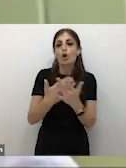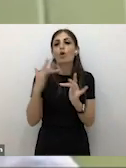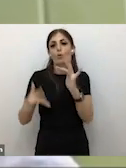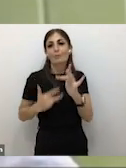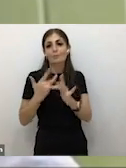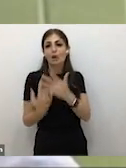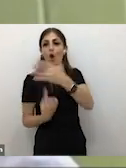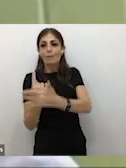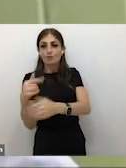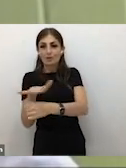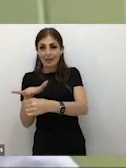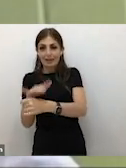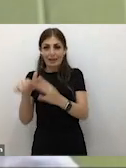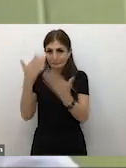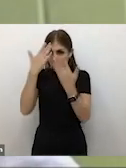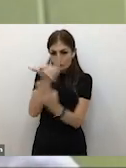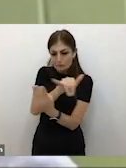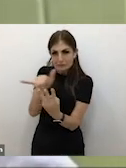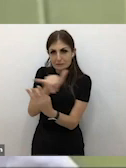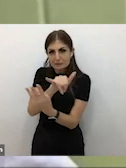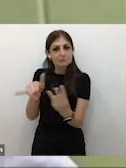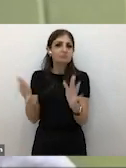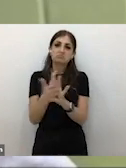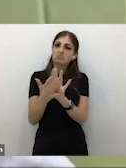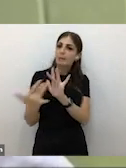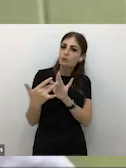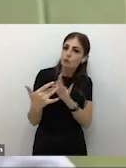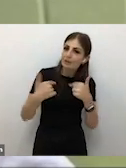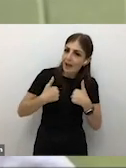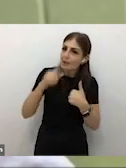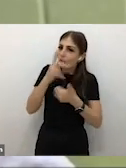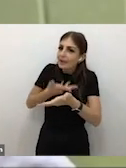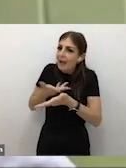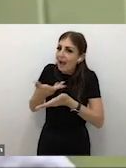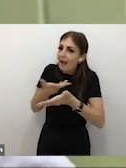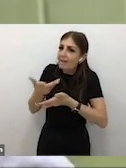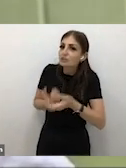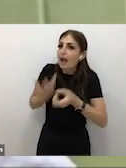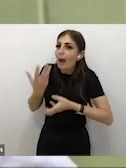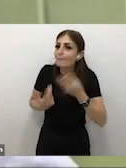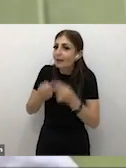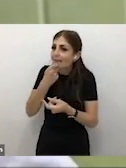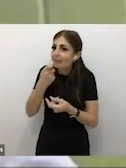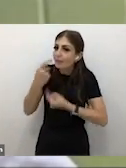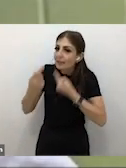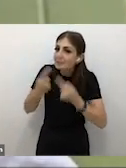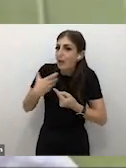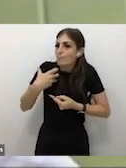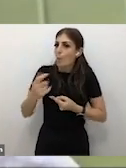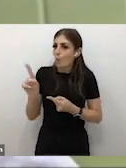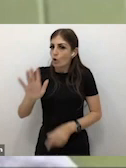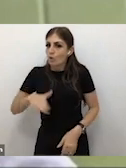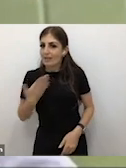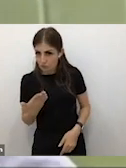page. And if you're not sure which theme to choose, you're very welcome to contact us so we can have a chat with you about what that theme is and what you're interested